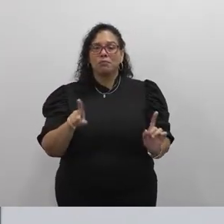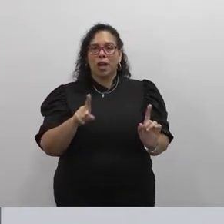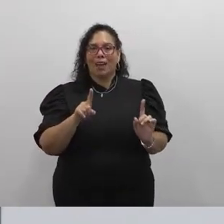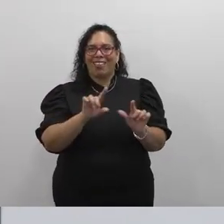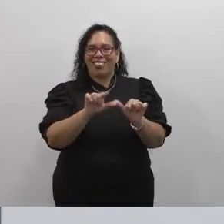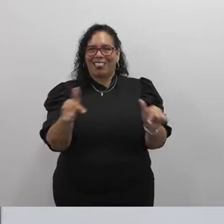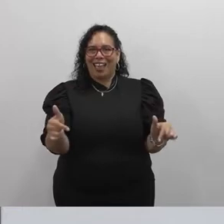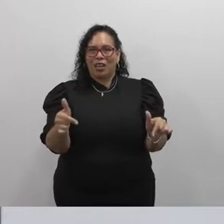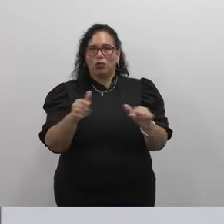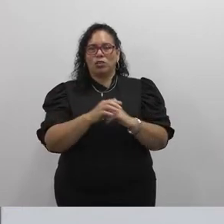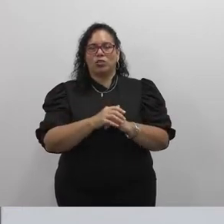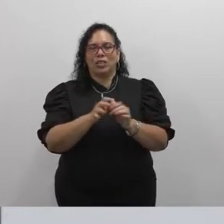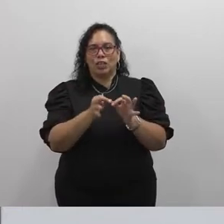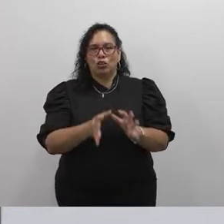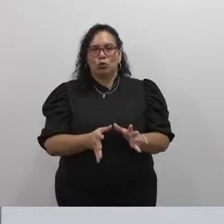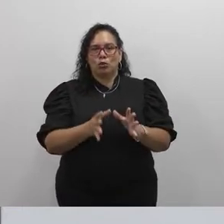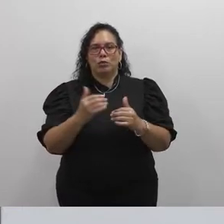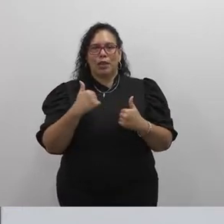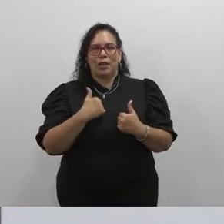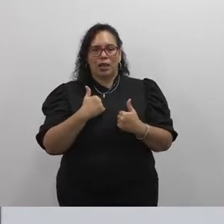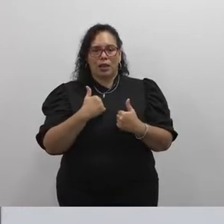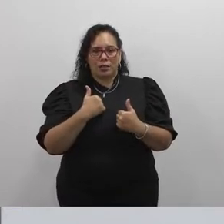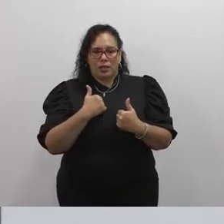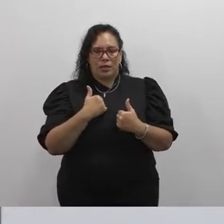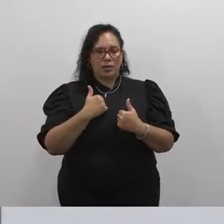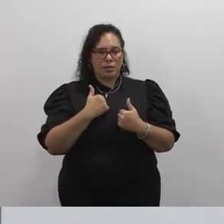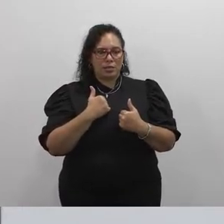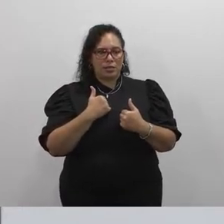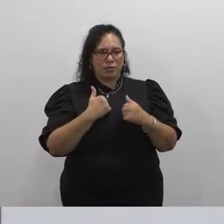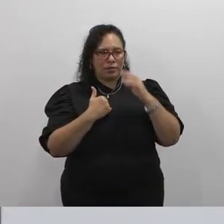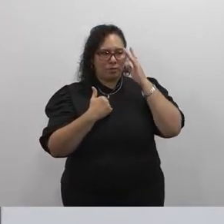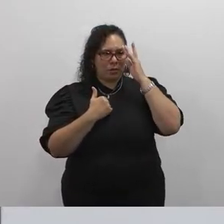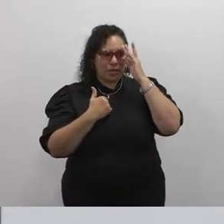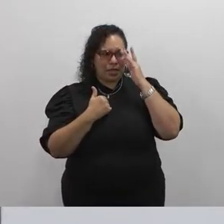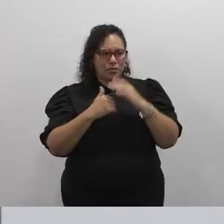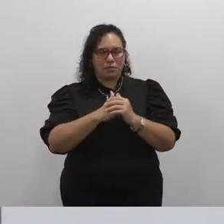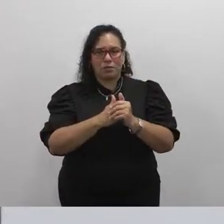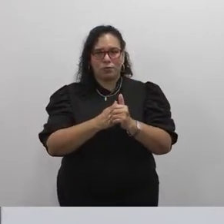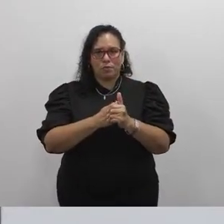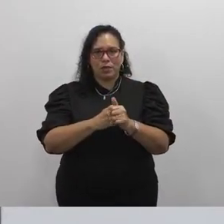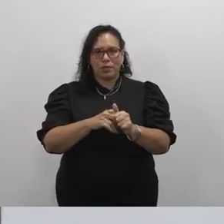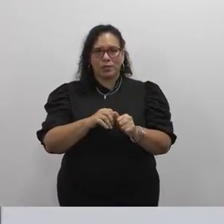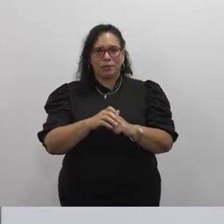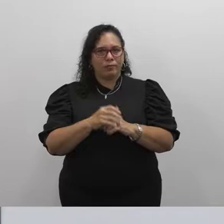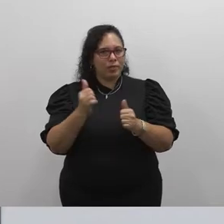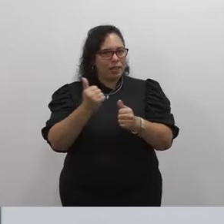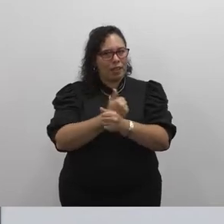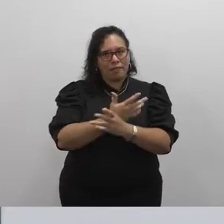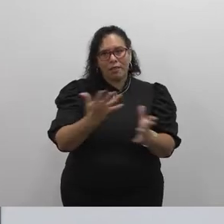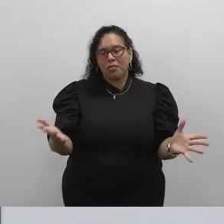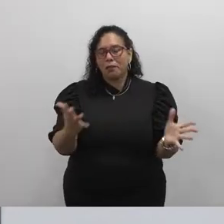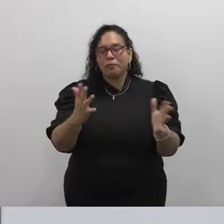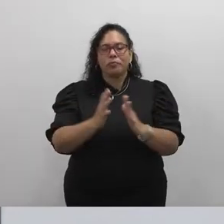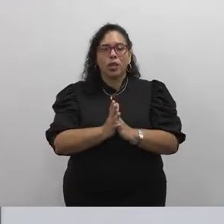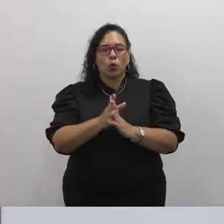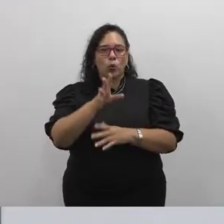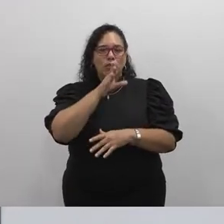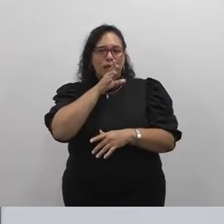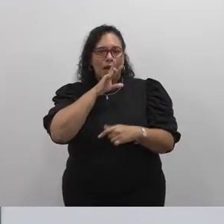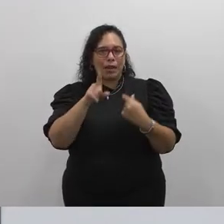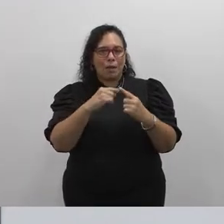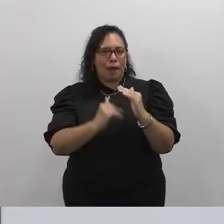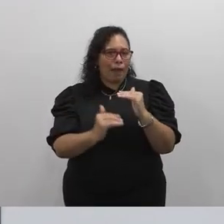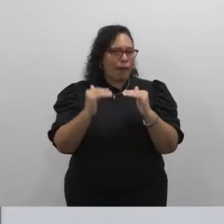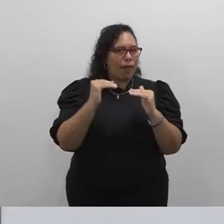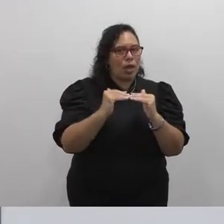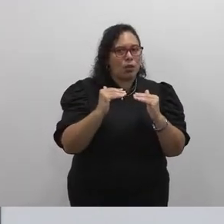language interpreters and have them available for this particular meeting or that meeting as well, right? Just at every turn, we were talking equity, right?